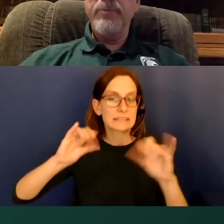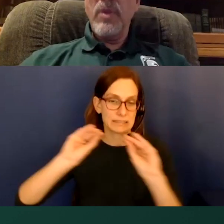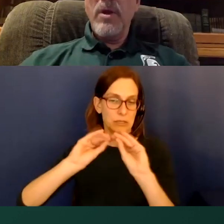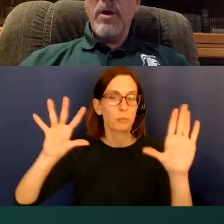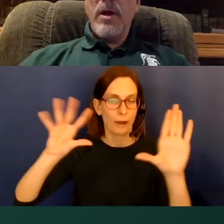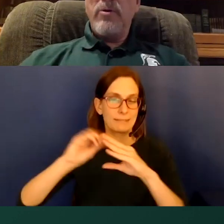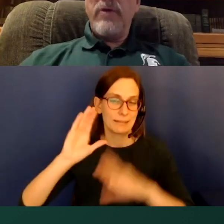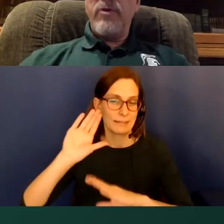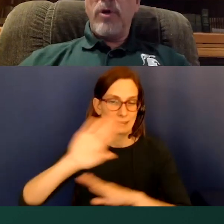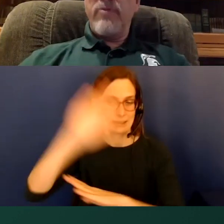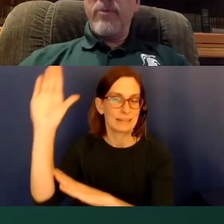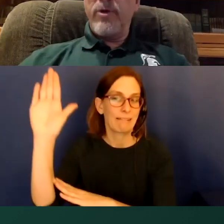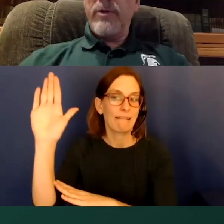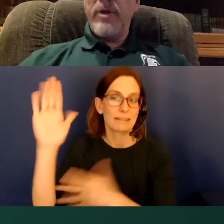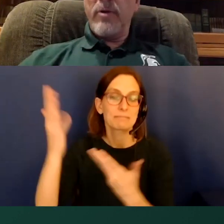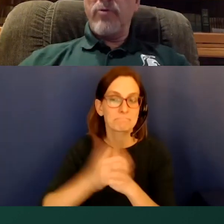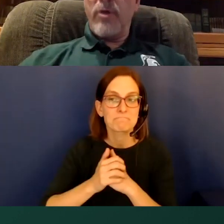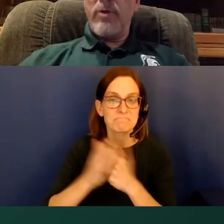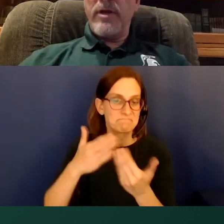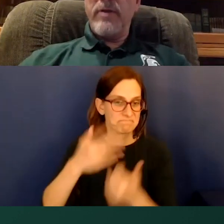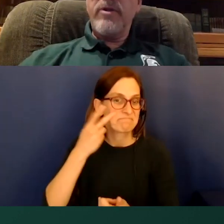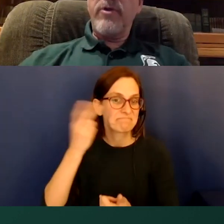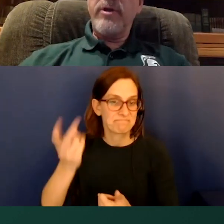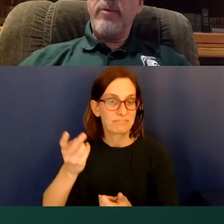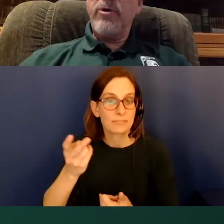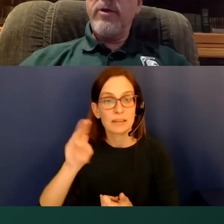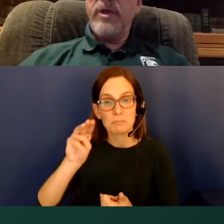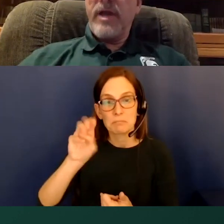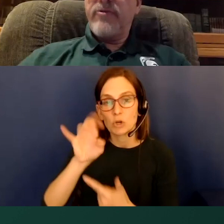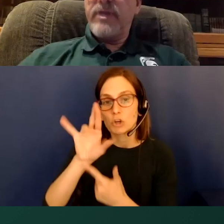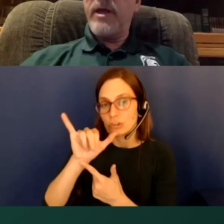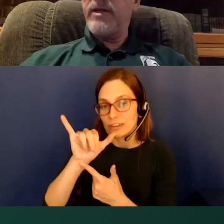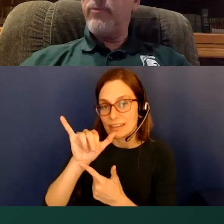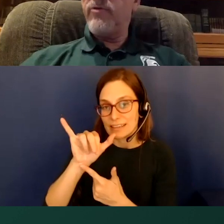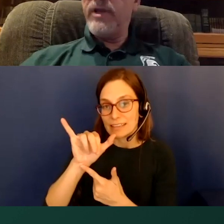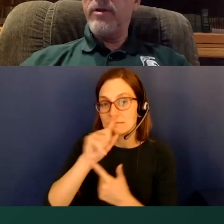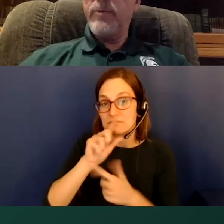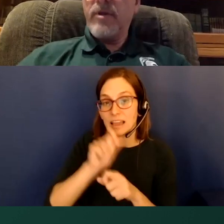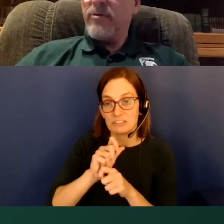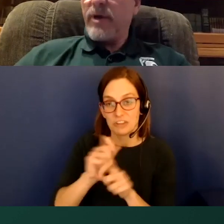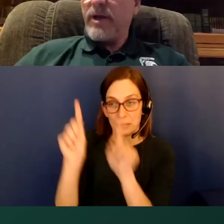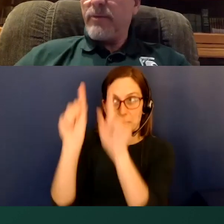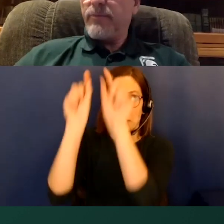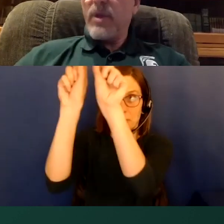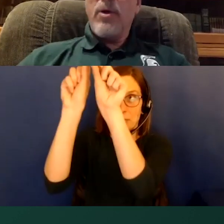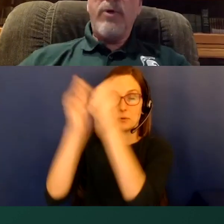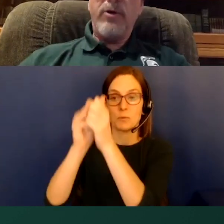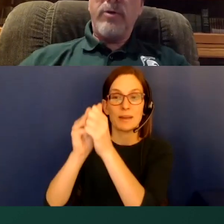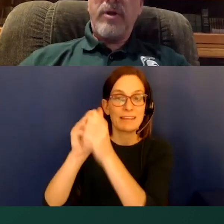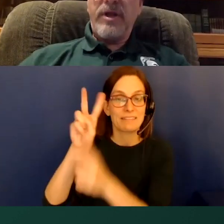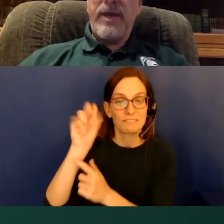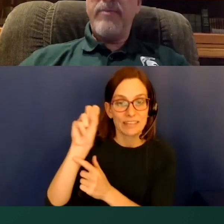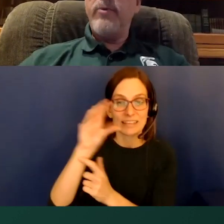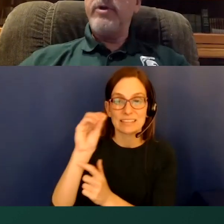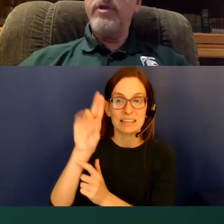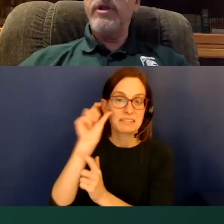moon. Don't have an orbit for Mercury, so I'll draw one in on this chart. And Mercury is actually lined up with Venus and the sun right now. We don't